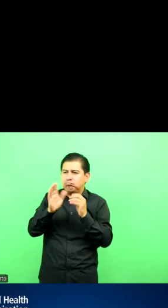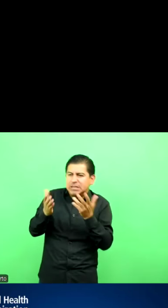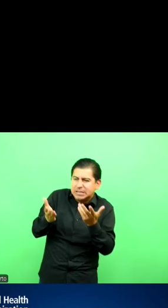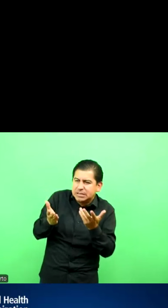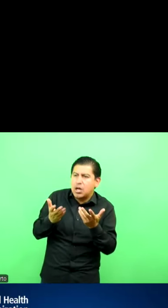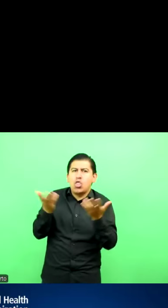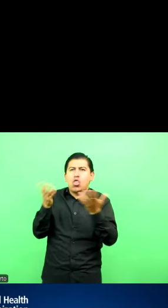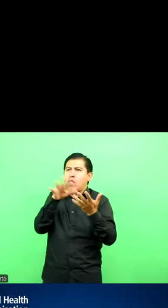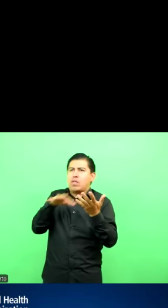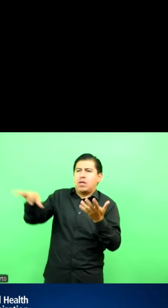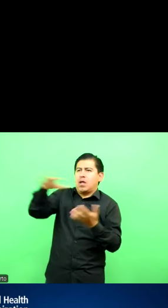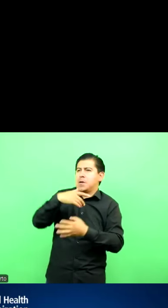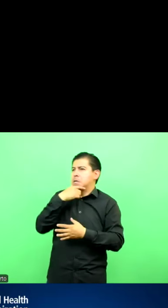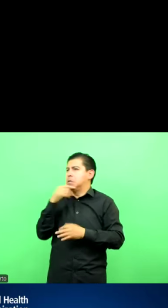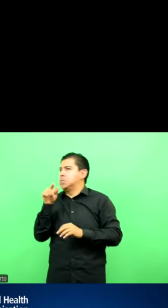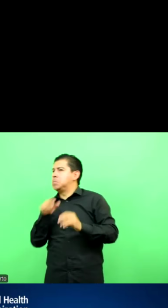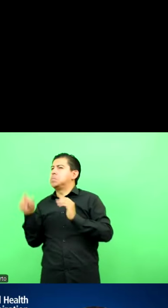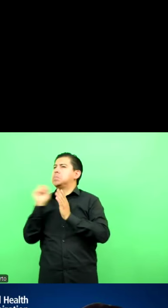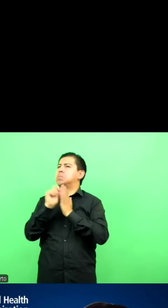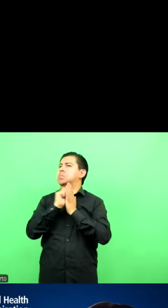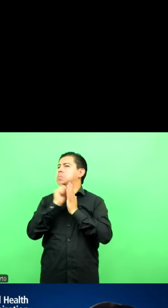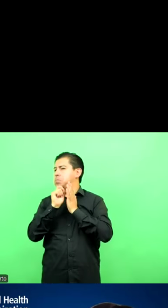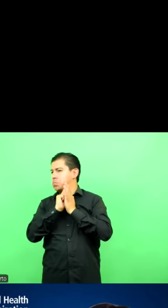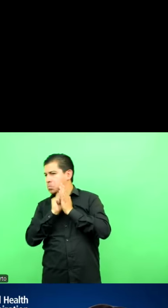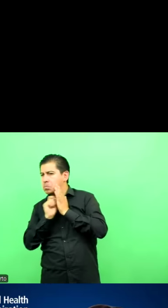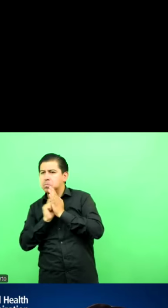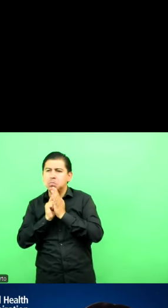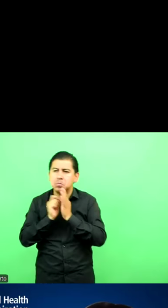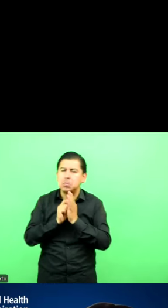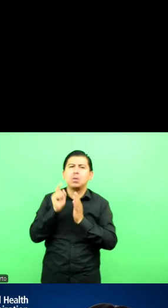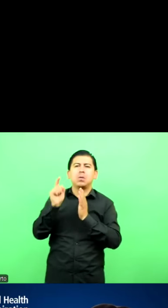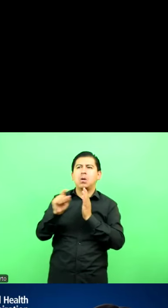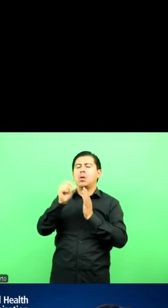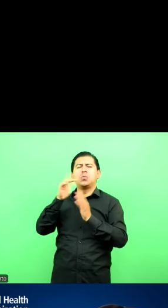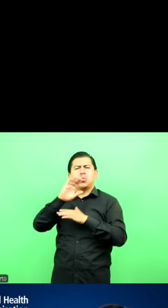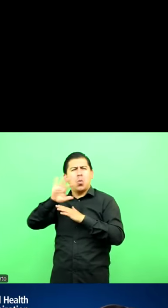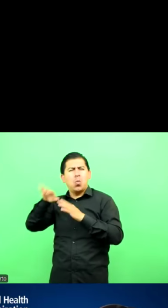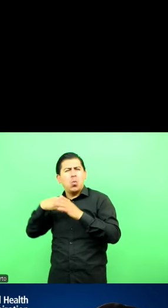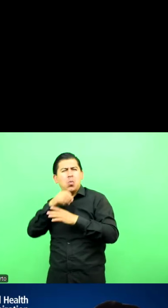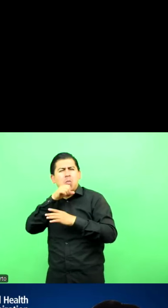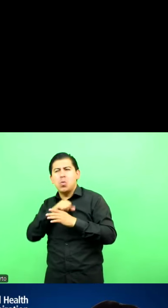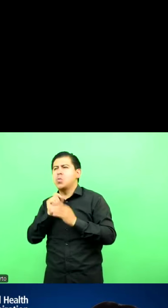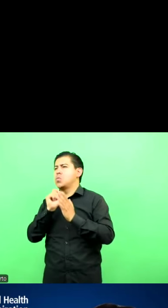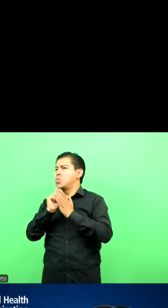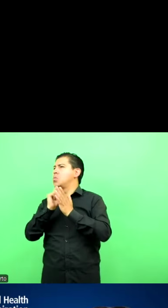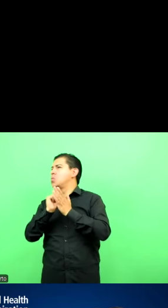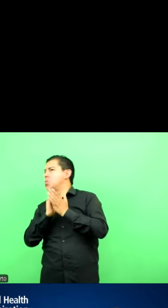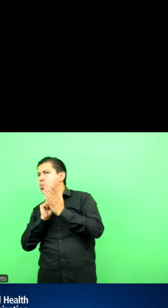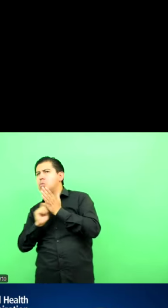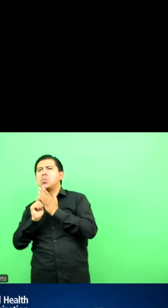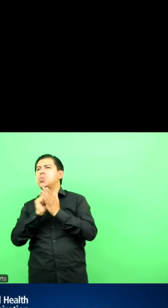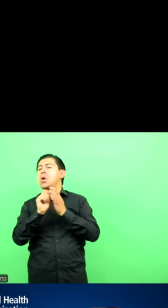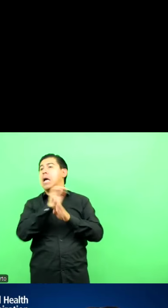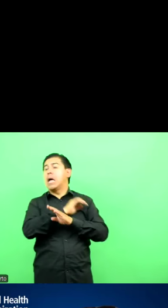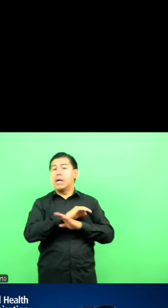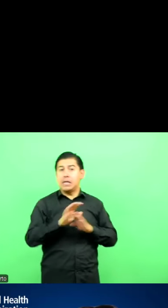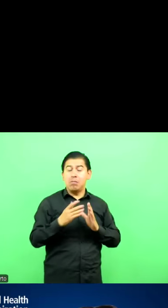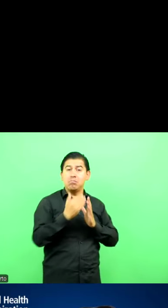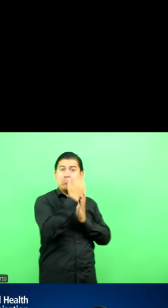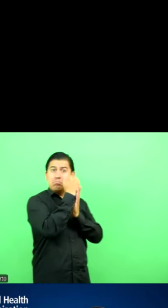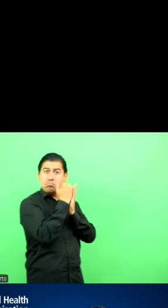would only ensure a very effective and timely response. So we can ask this question, are we doing it by